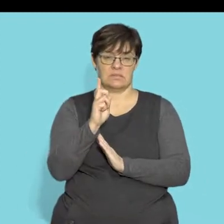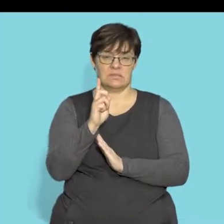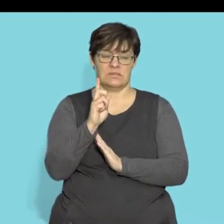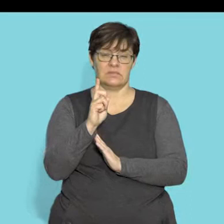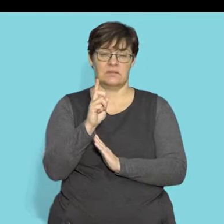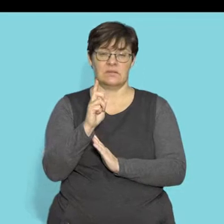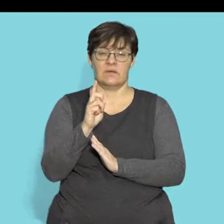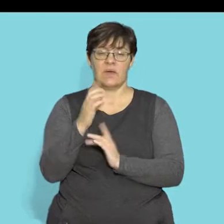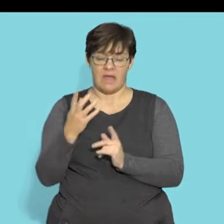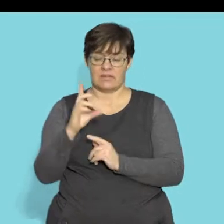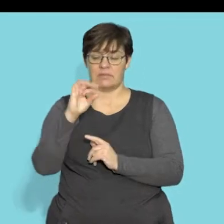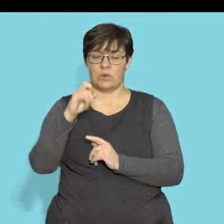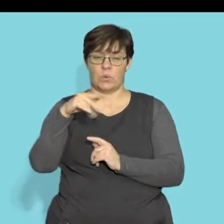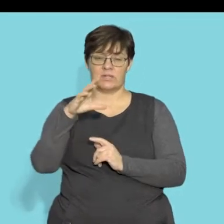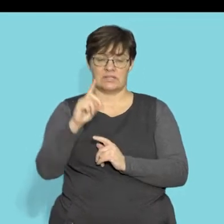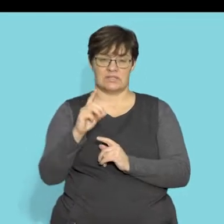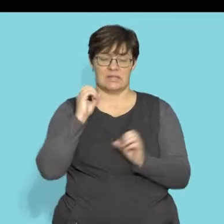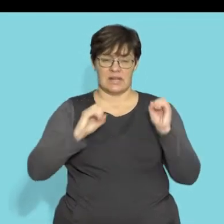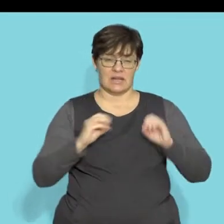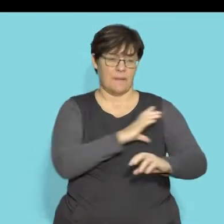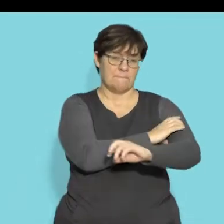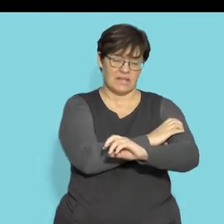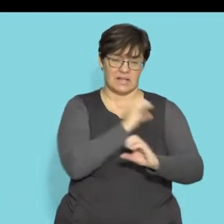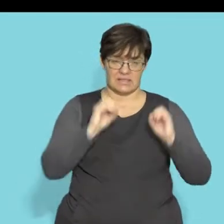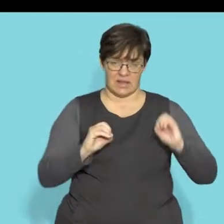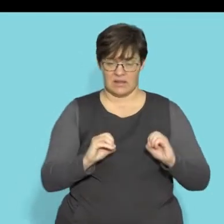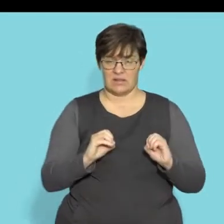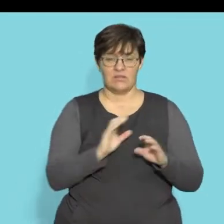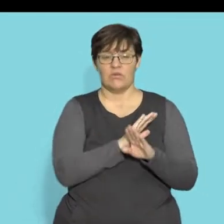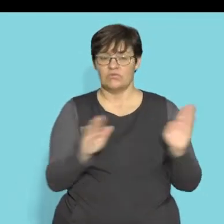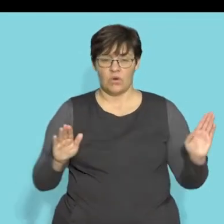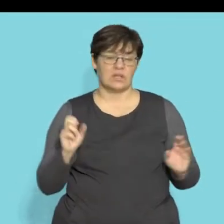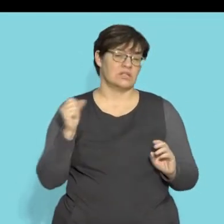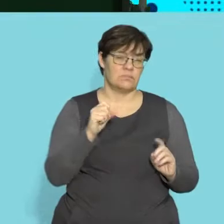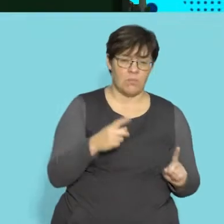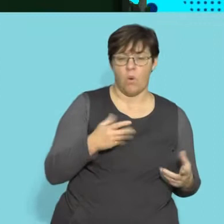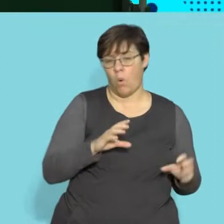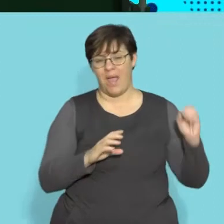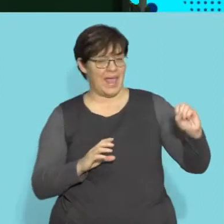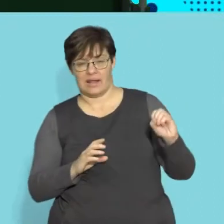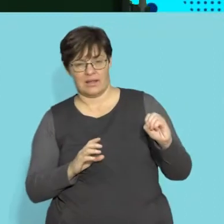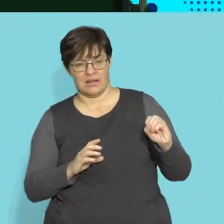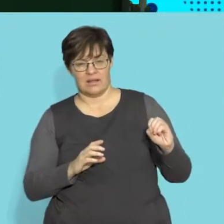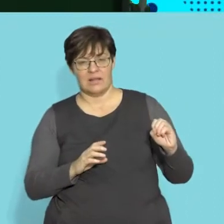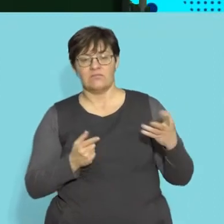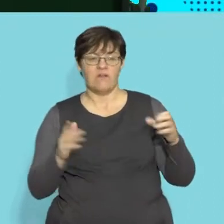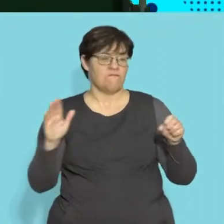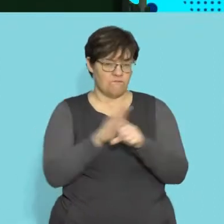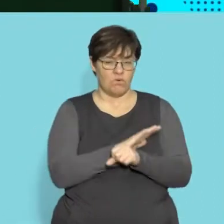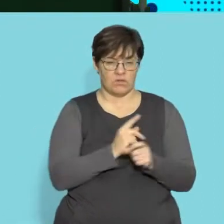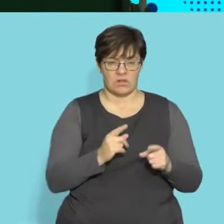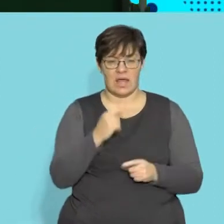organism having diploid cells. A muscle cell is not a sperm or an egg, which we refer to